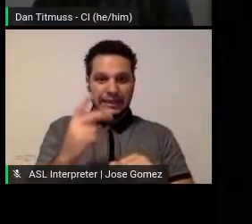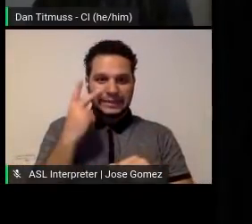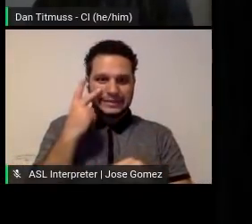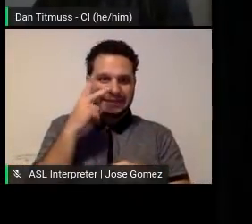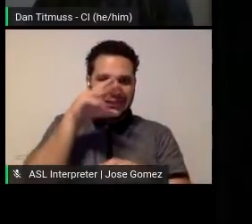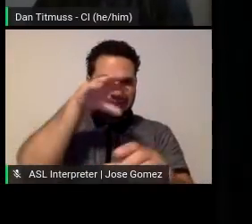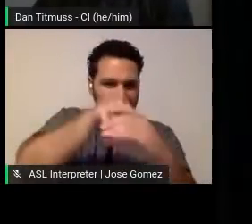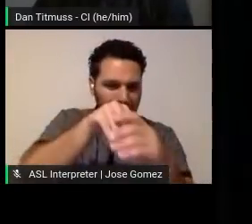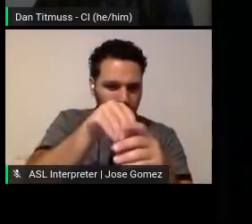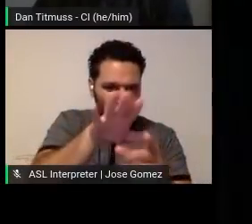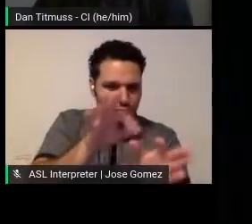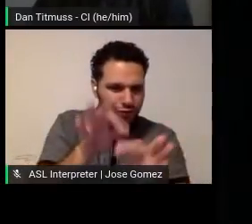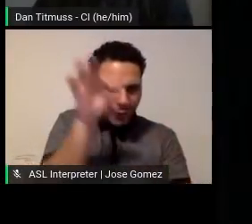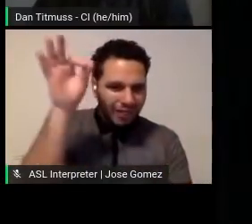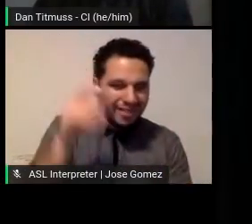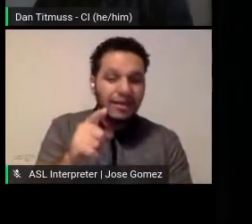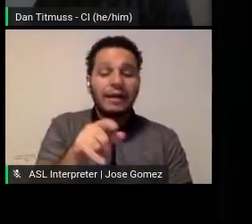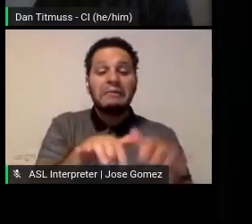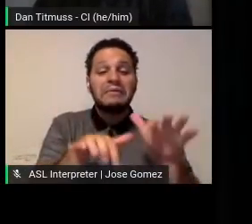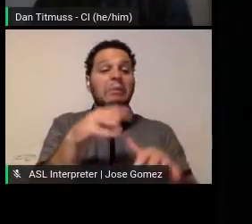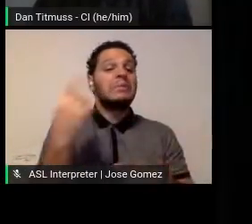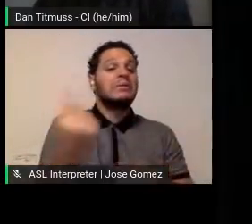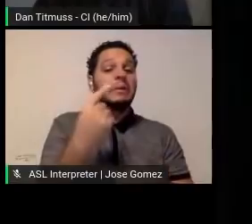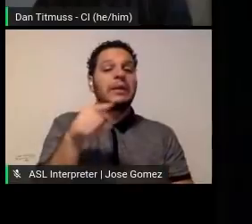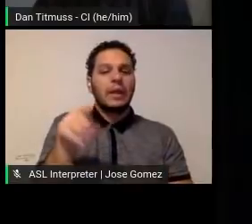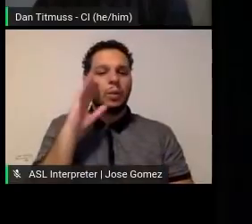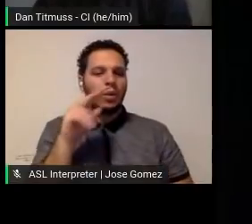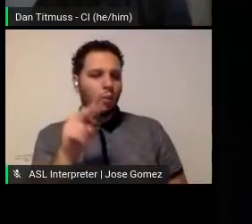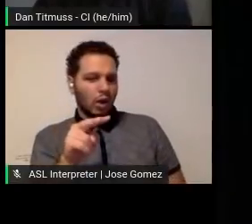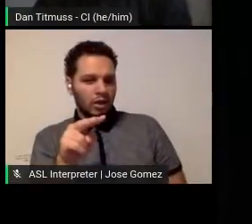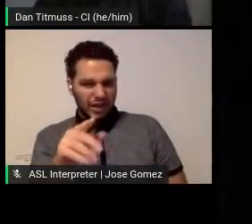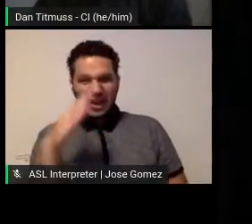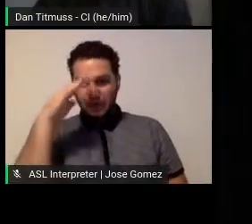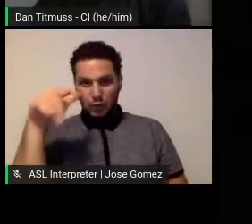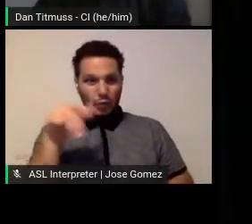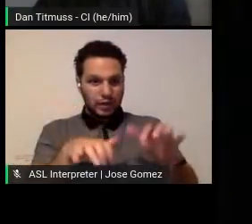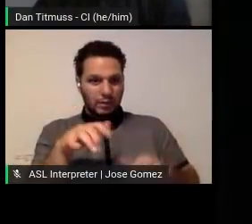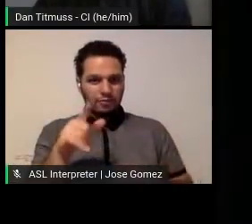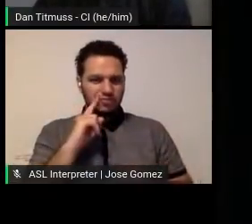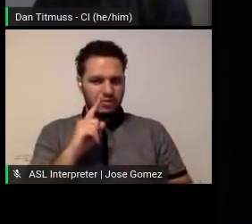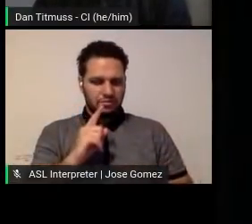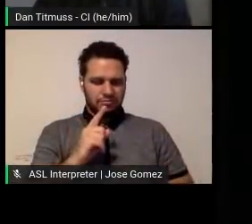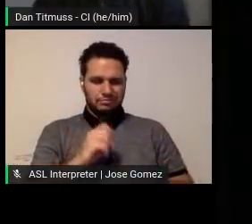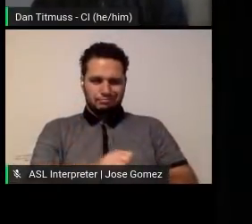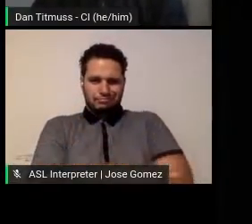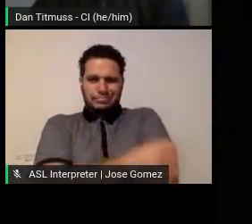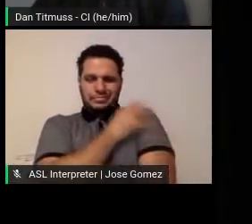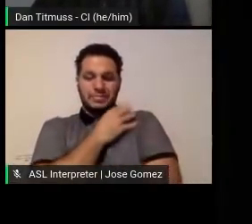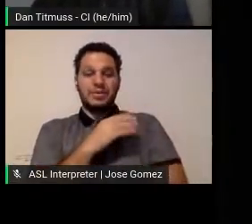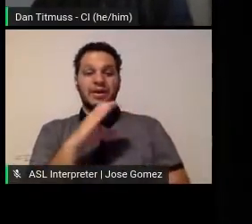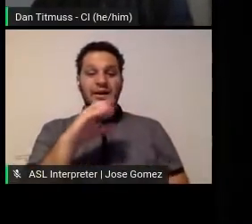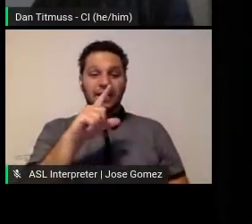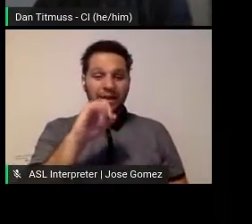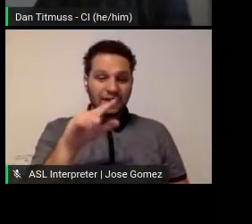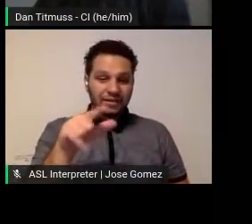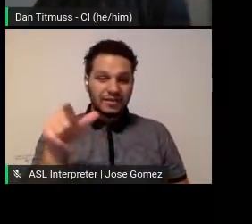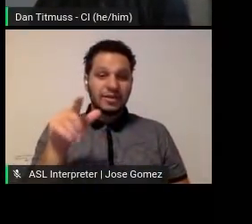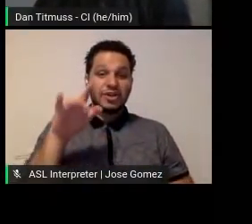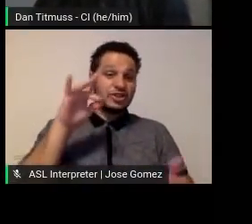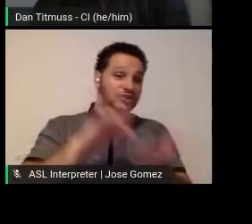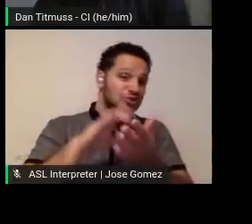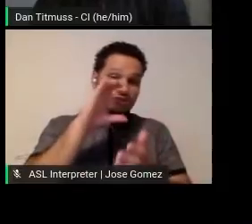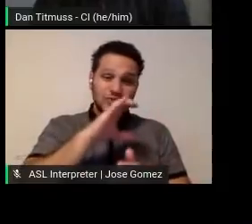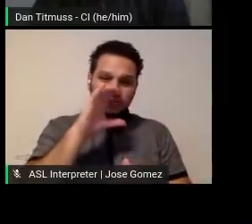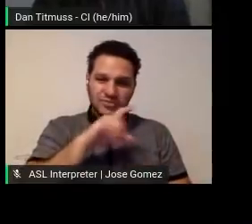what we're gonna do is just type something in here, and he's gonna watch you because he knows you're typing. It's pretty creepy. I'm gonna type in classical music and press the search button.